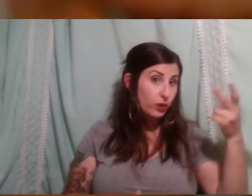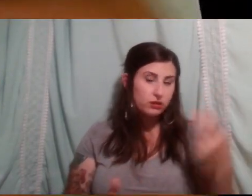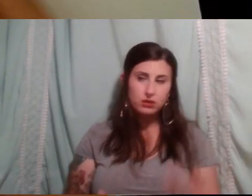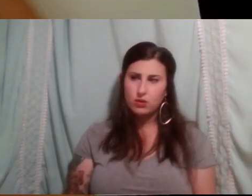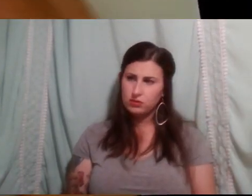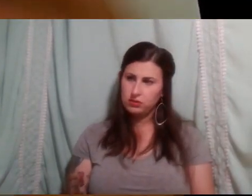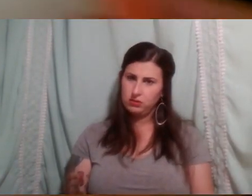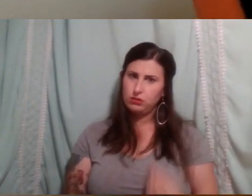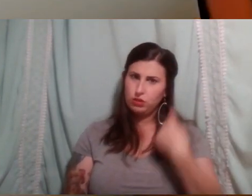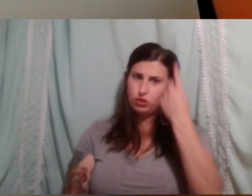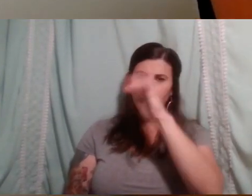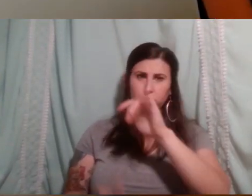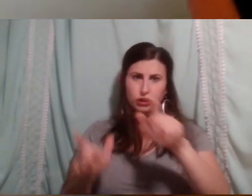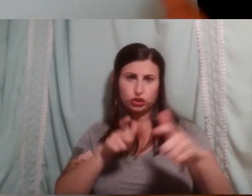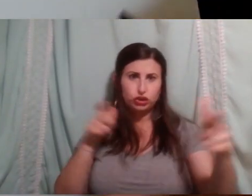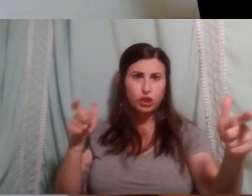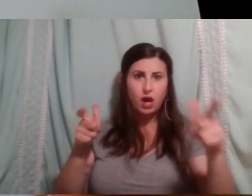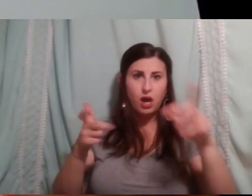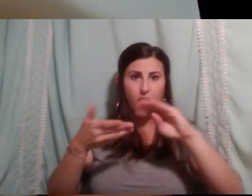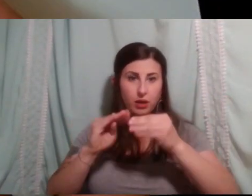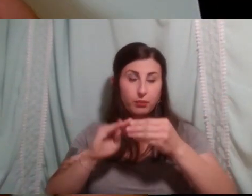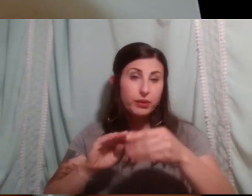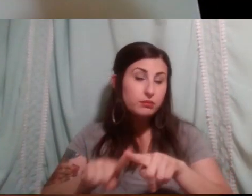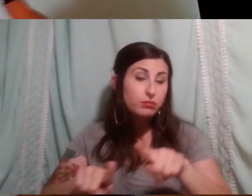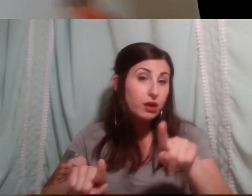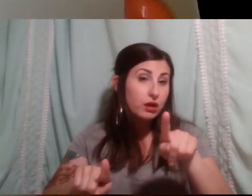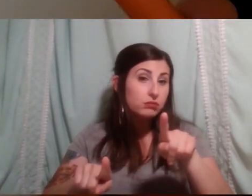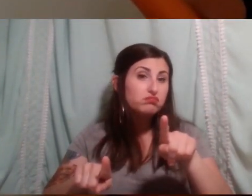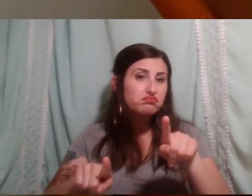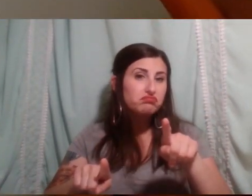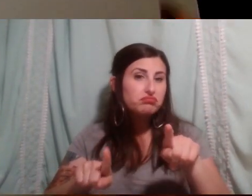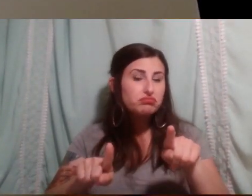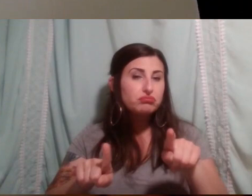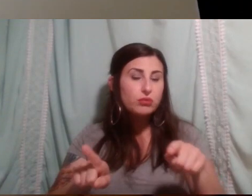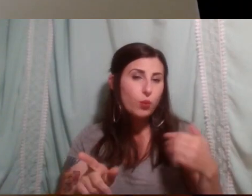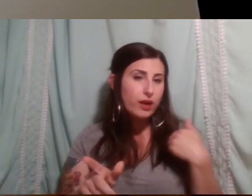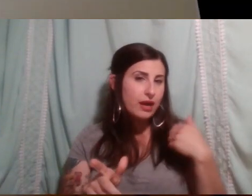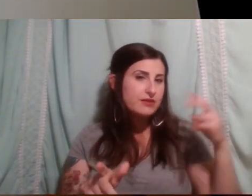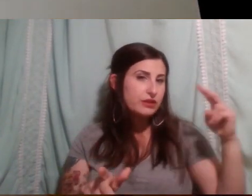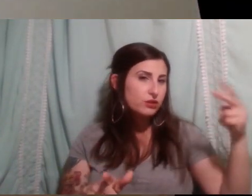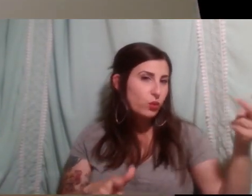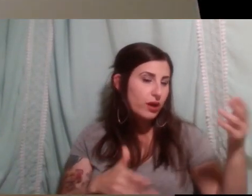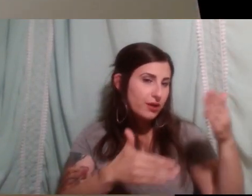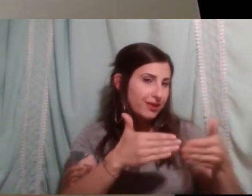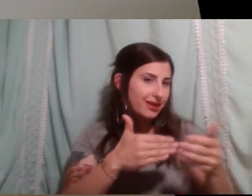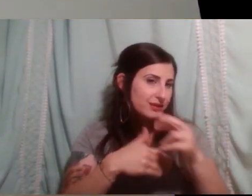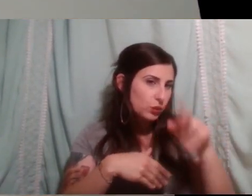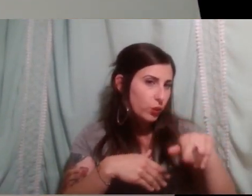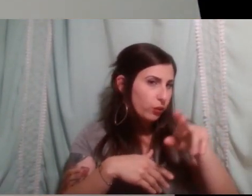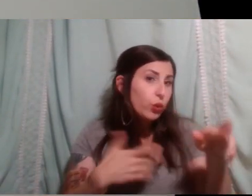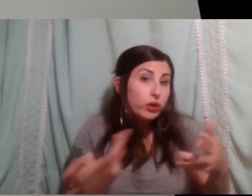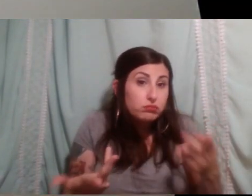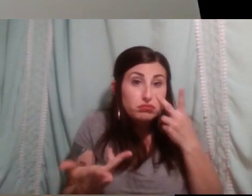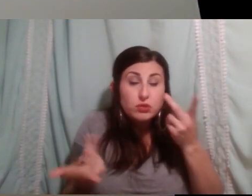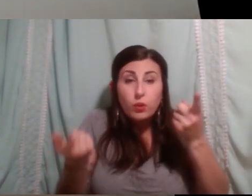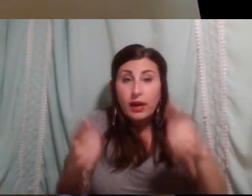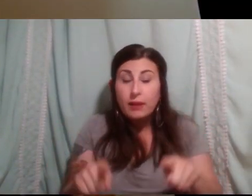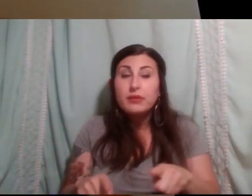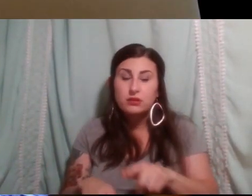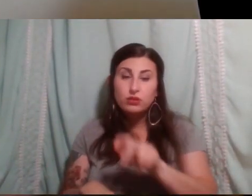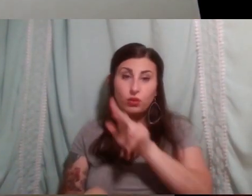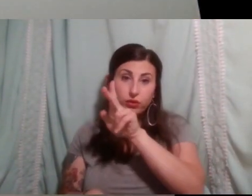C squared. Whoa, looks like these are going to be big numbers. But we're going to square in the end, so let's see what happens. All right,